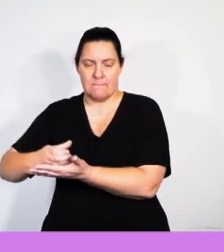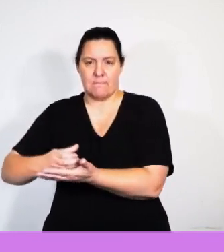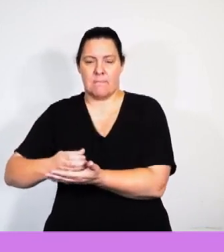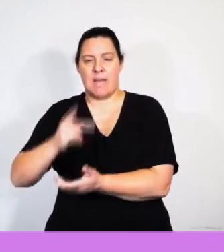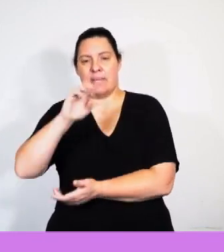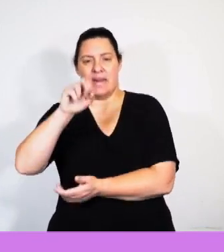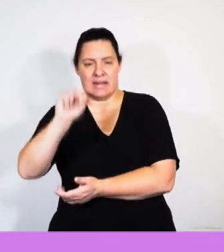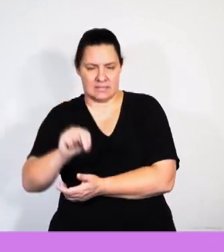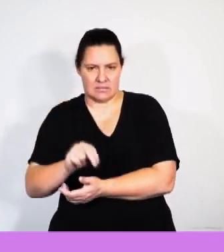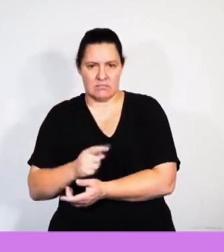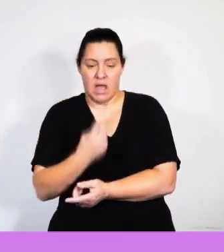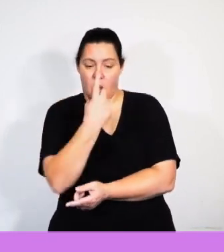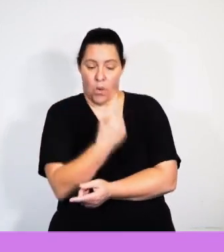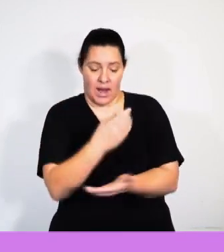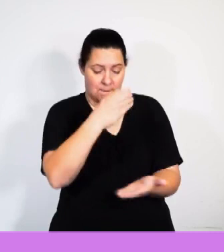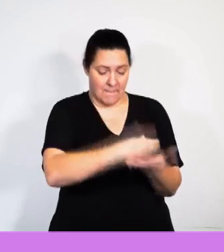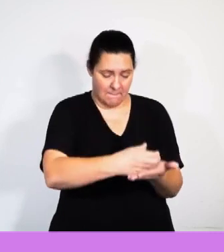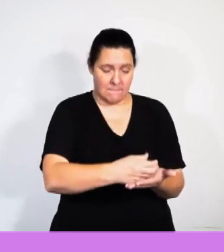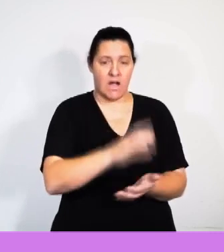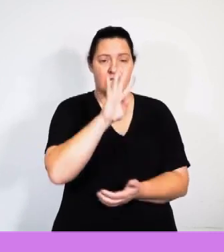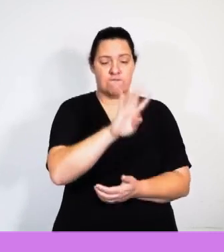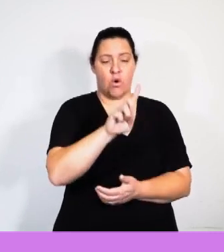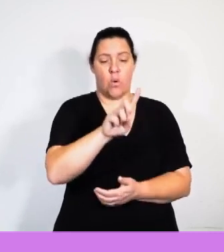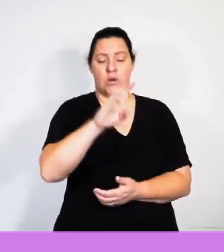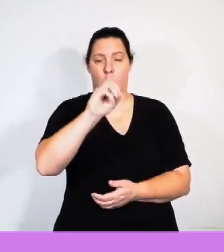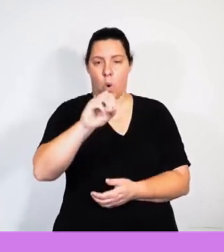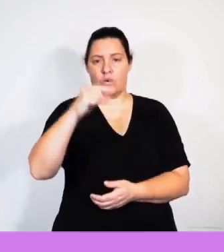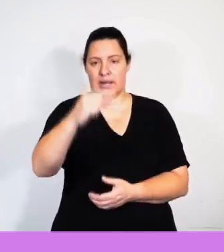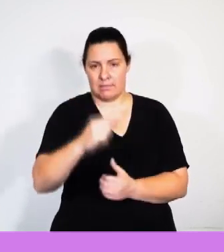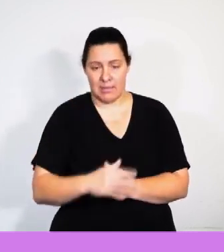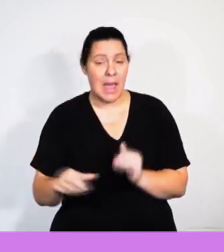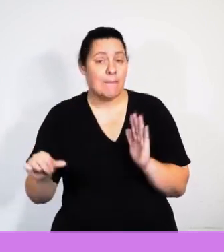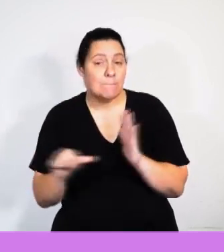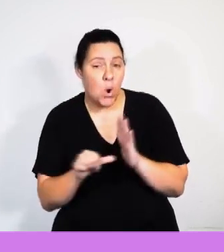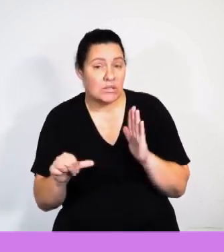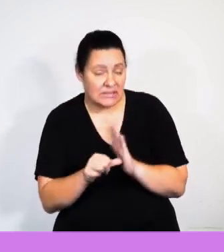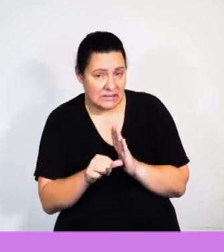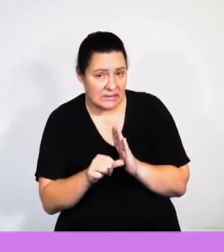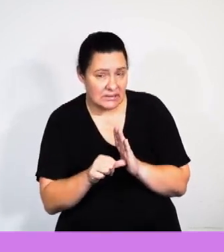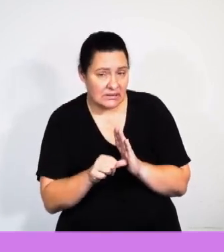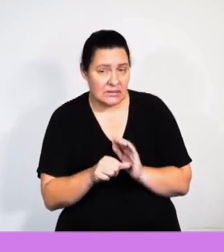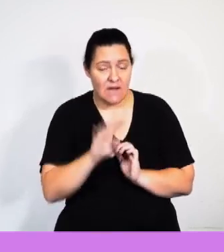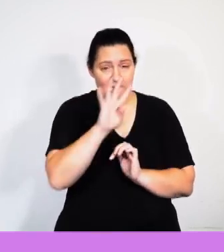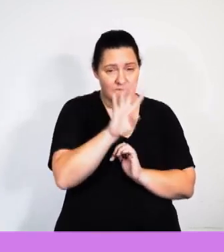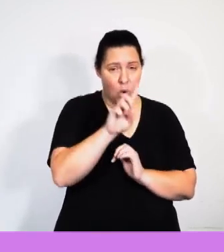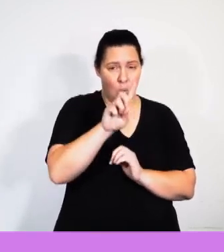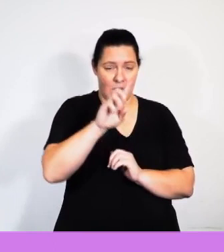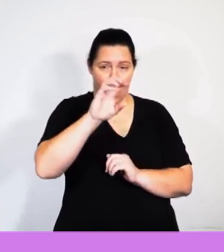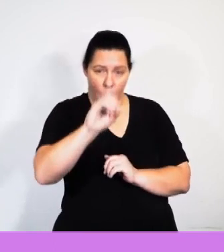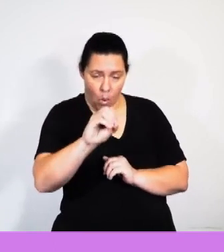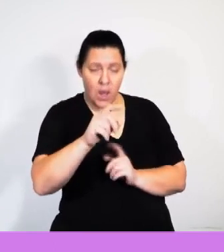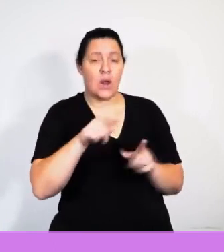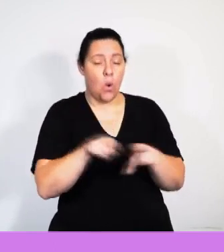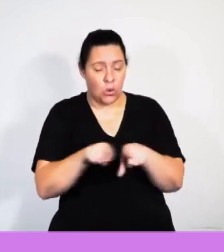Each tin weighs 410 grams. Very important that we take note of that